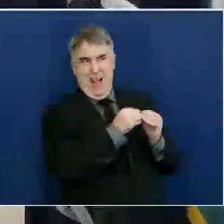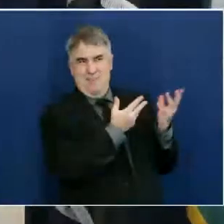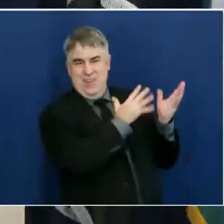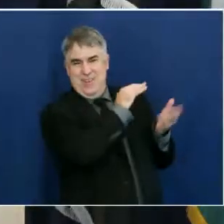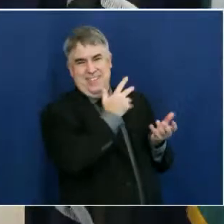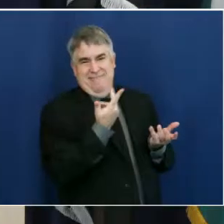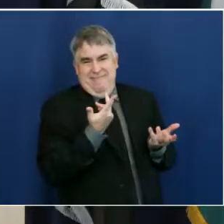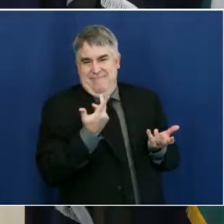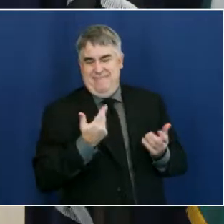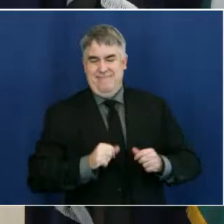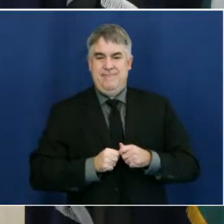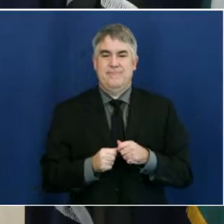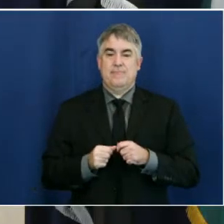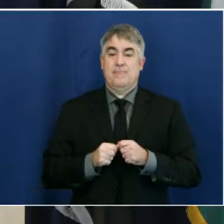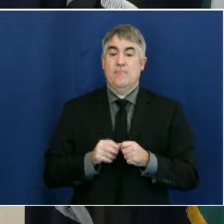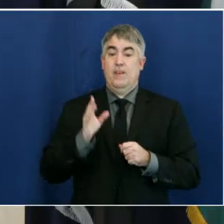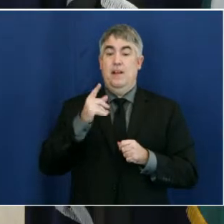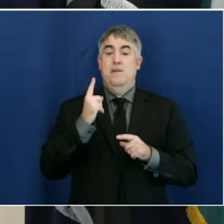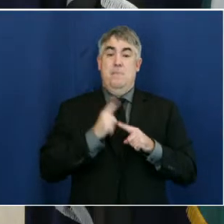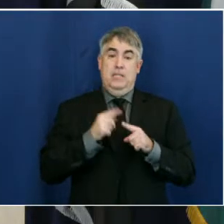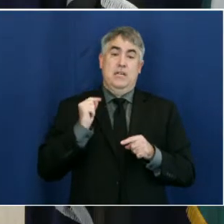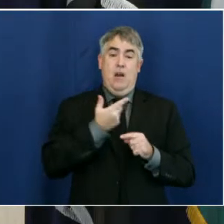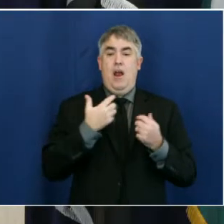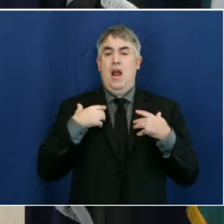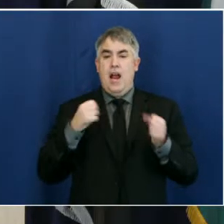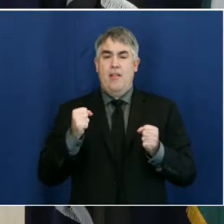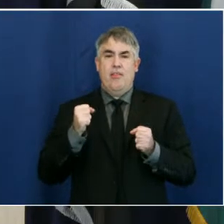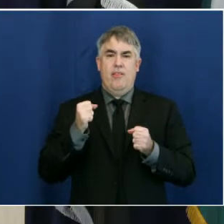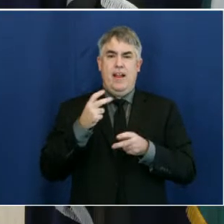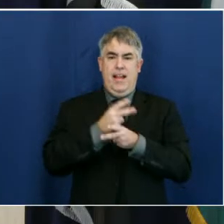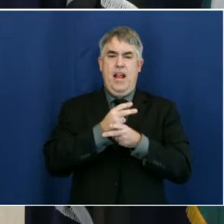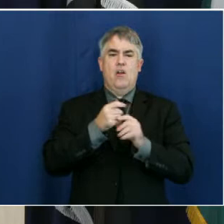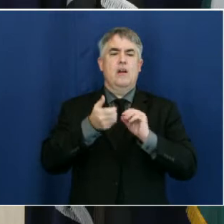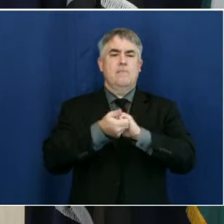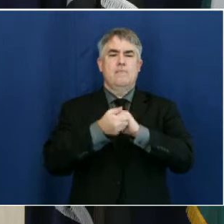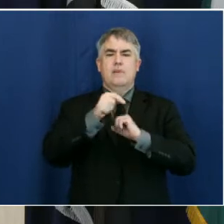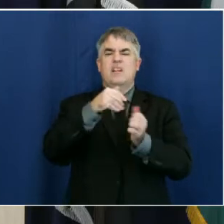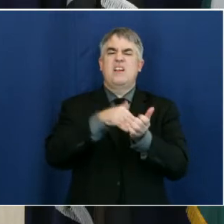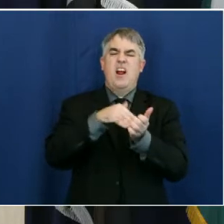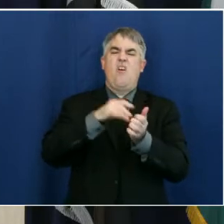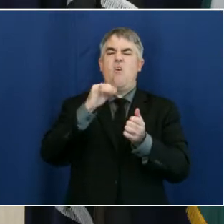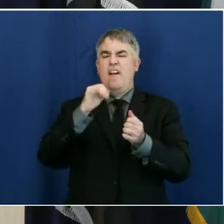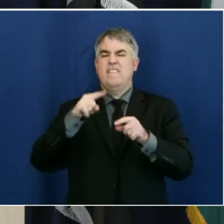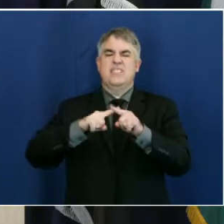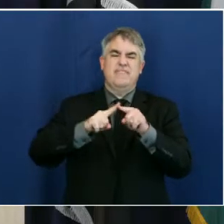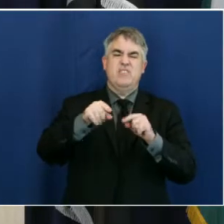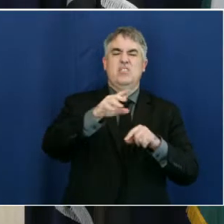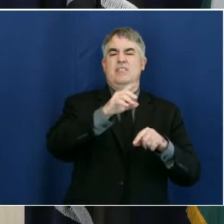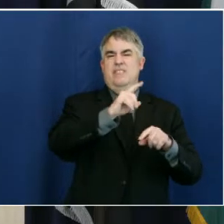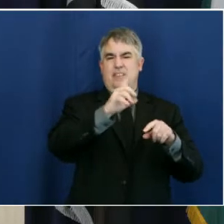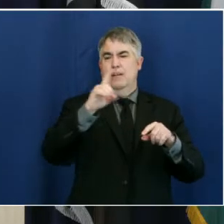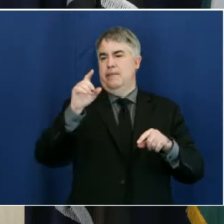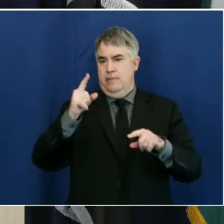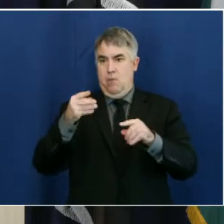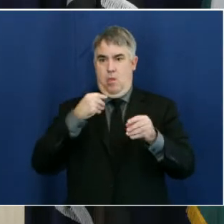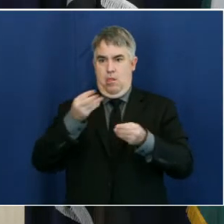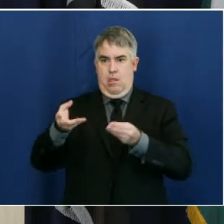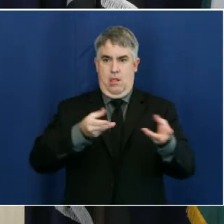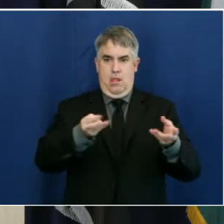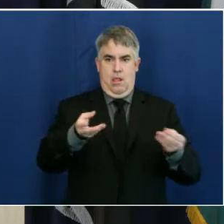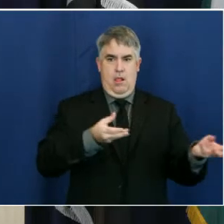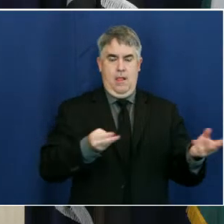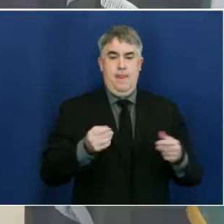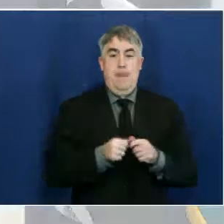Partners are doing, VA, DOD, and pharmacies are all doing as well. Next chart, you will see the dashboard, which